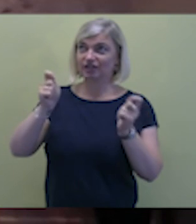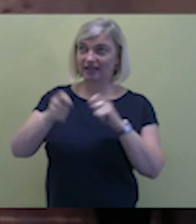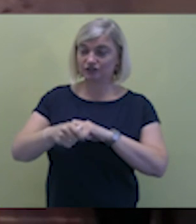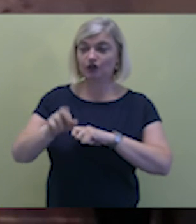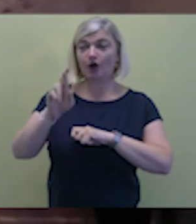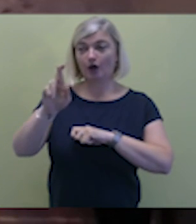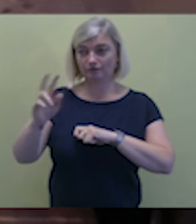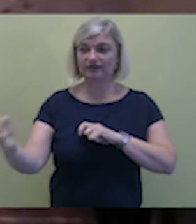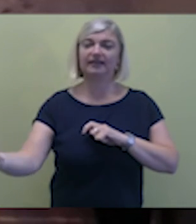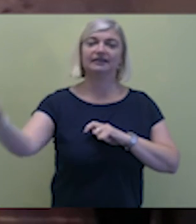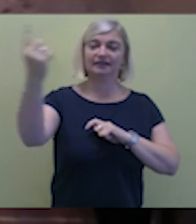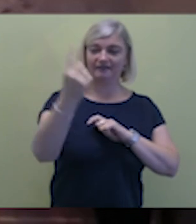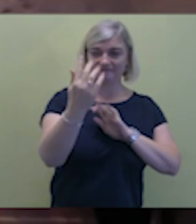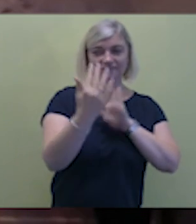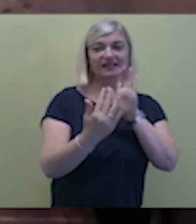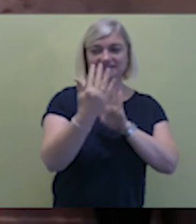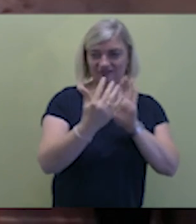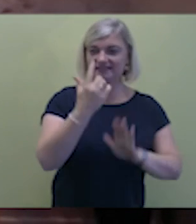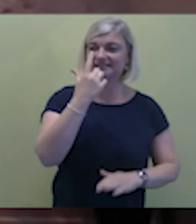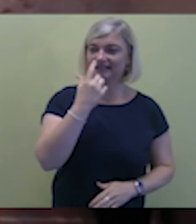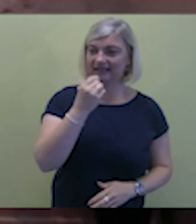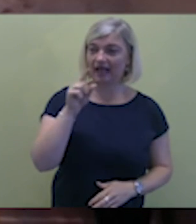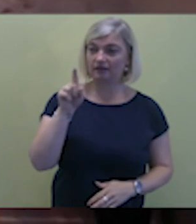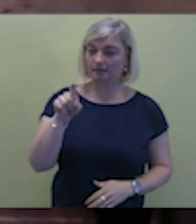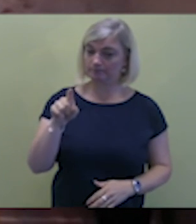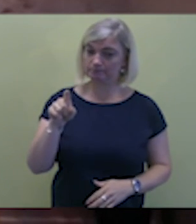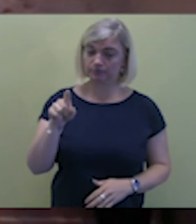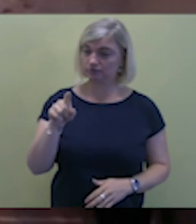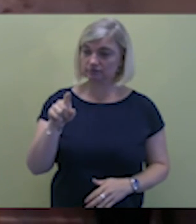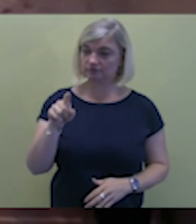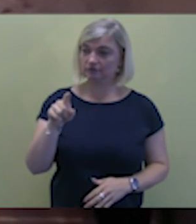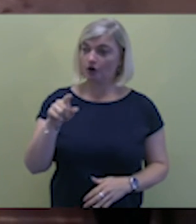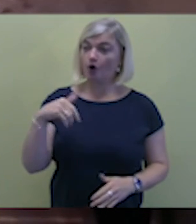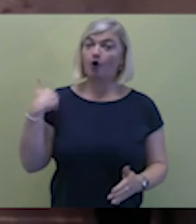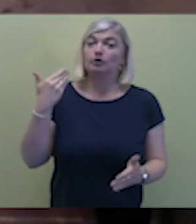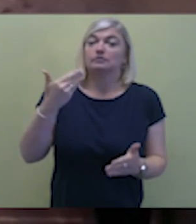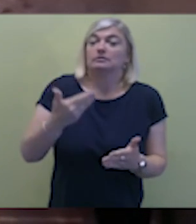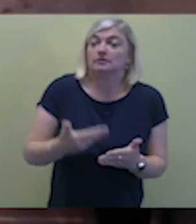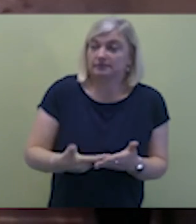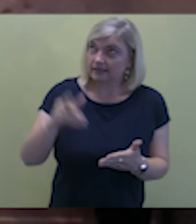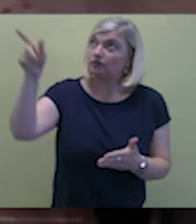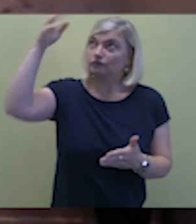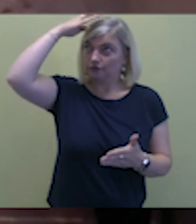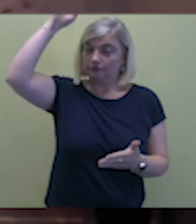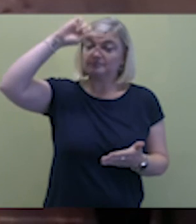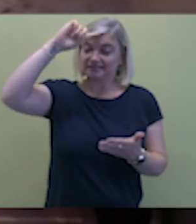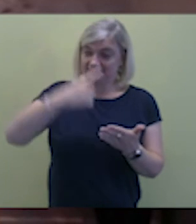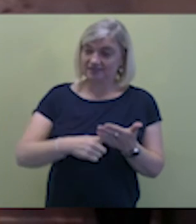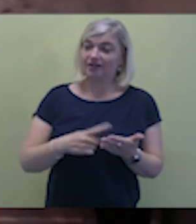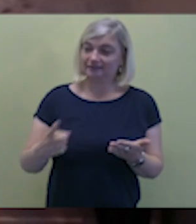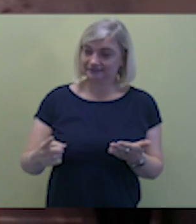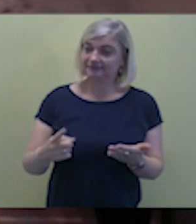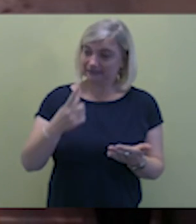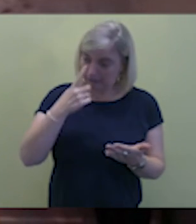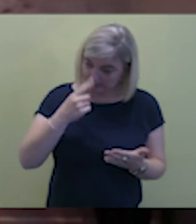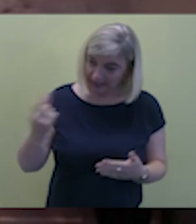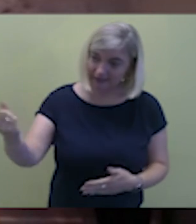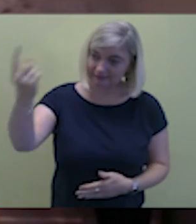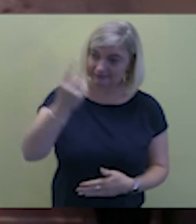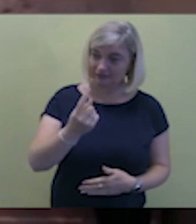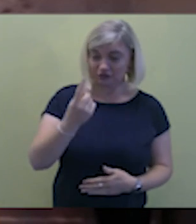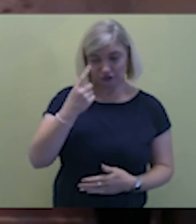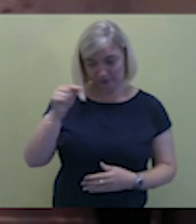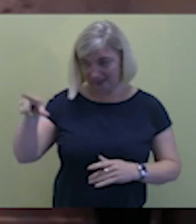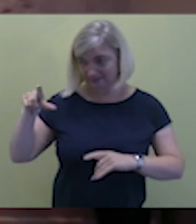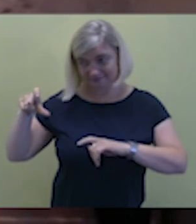everybody face to face. Right now, as Faye said, people can carry on doing these free lessons that are out there with all of these companies, and it